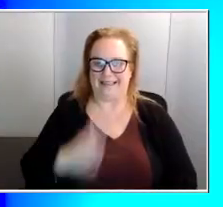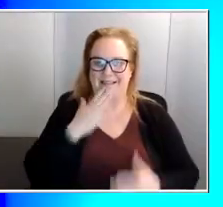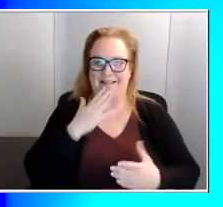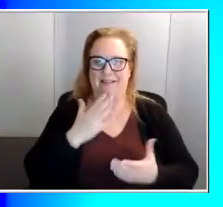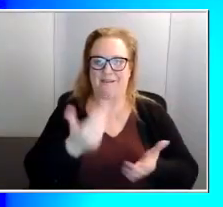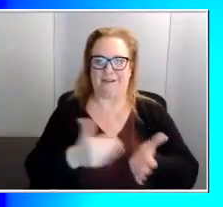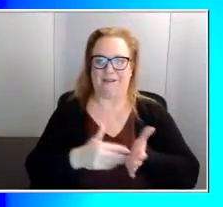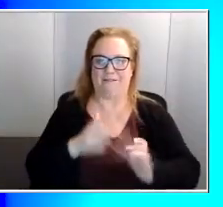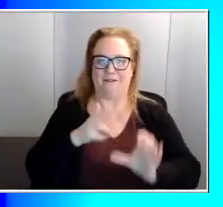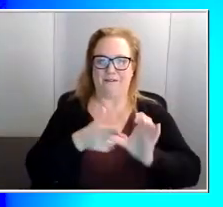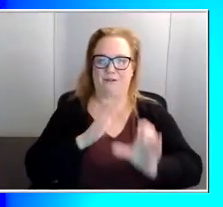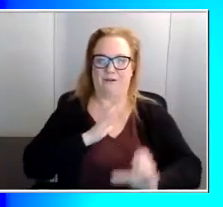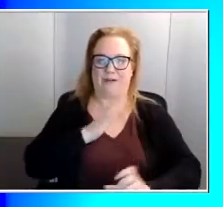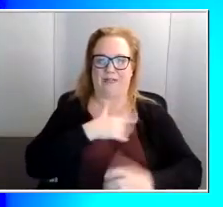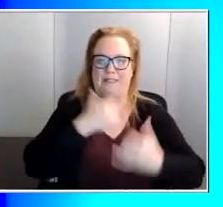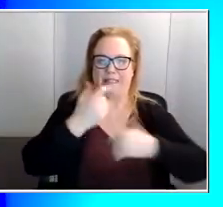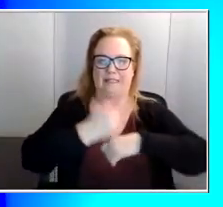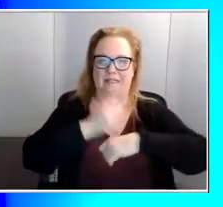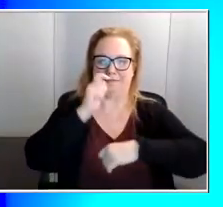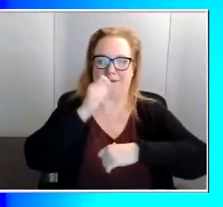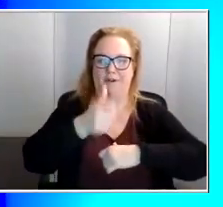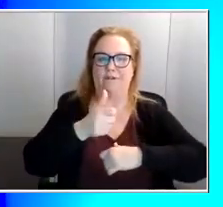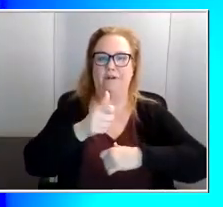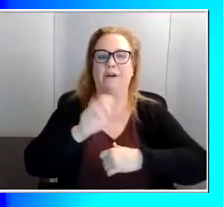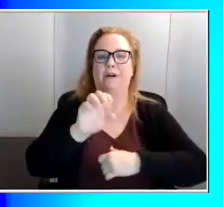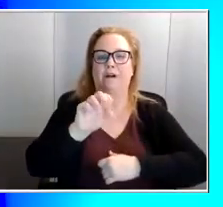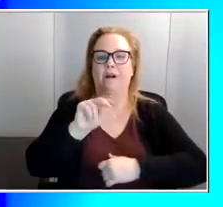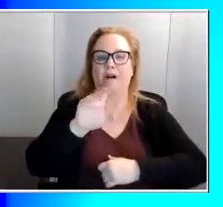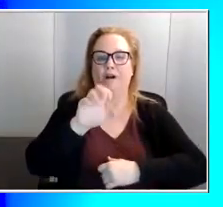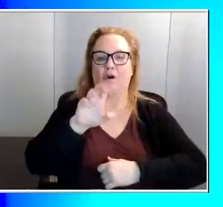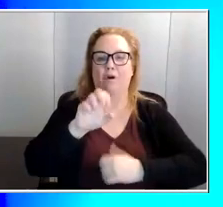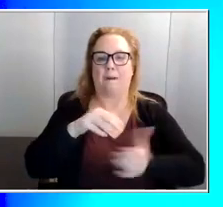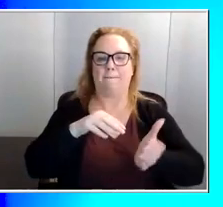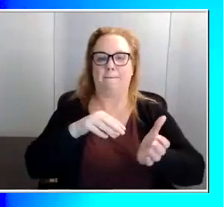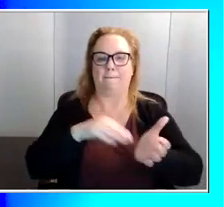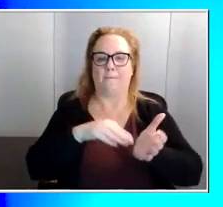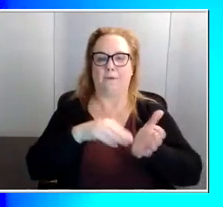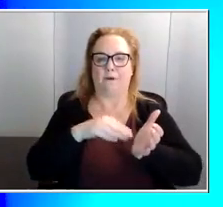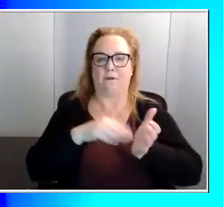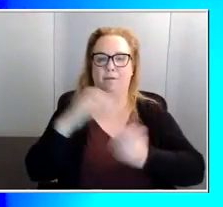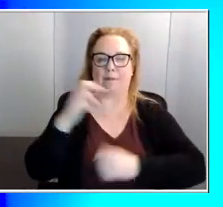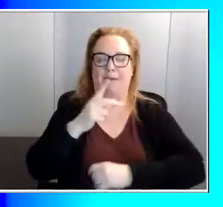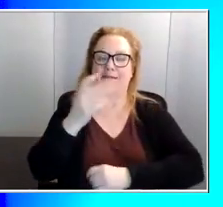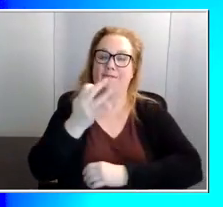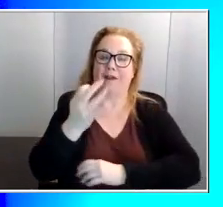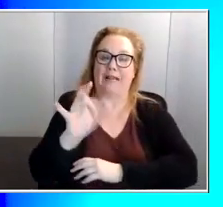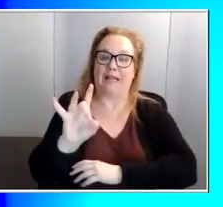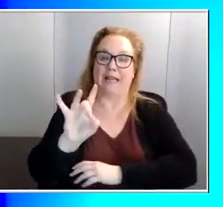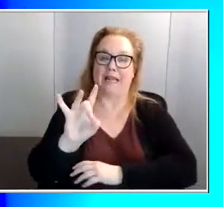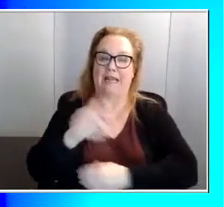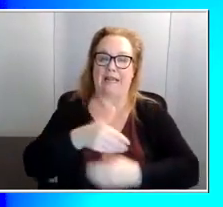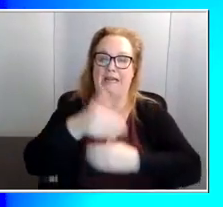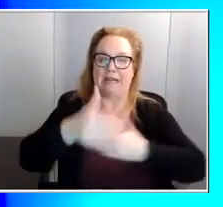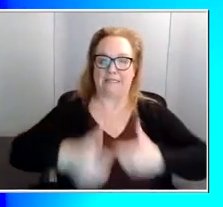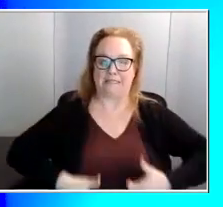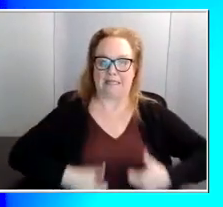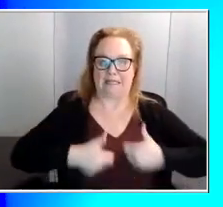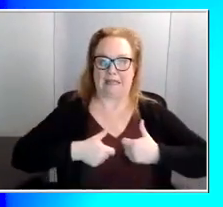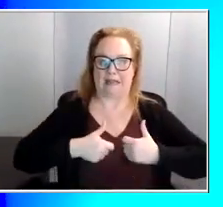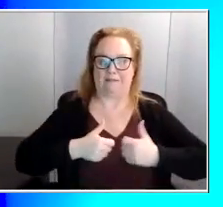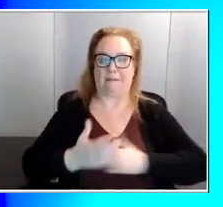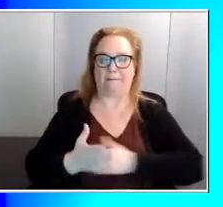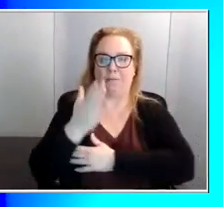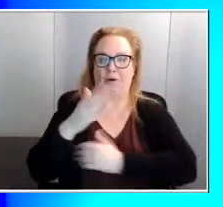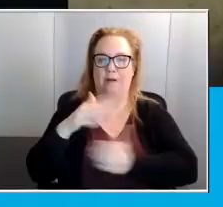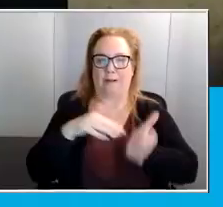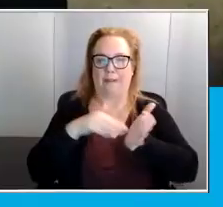much for joining us today. Tomorrow we have an encore presentation of our morning medical update. We'll be back Friday at 8 with our next live morning medical update. Until